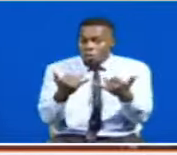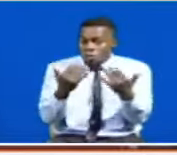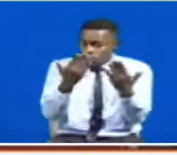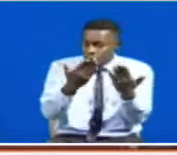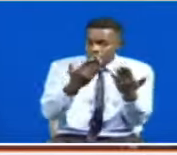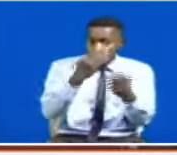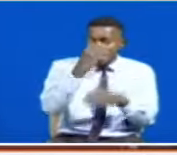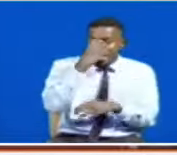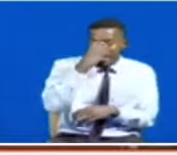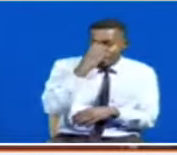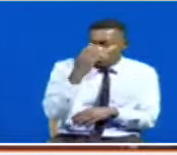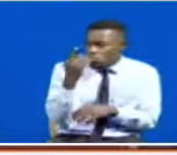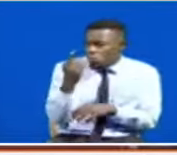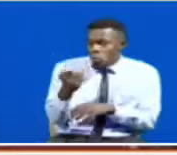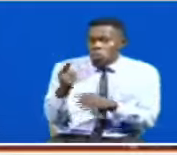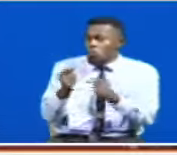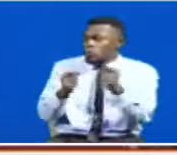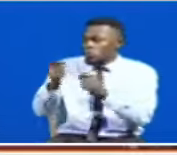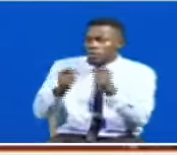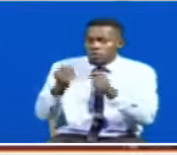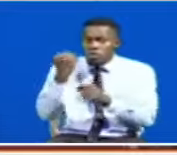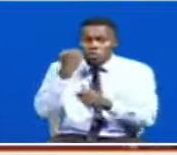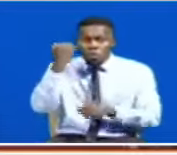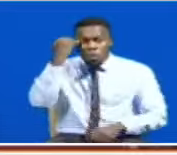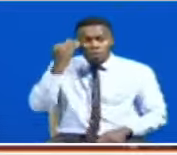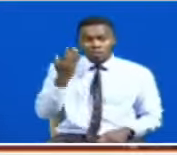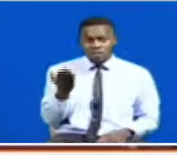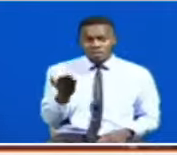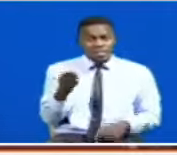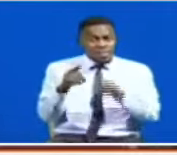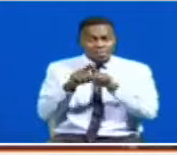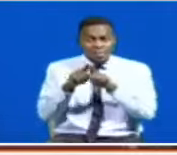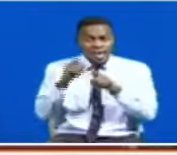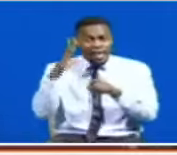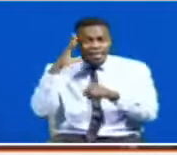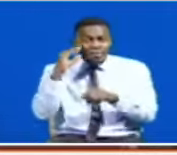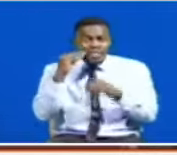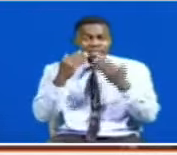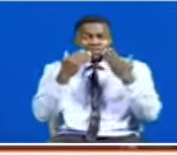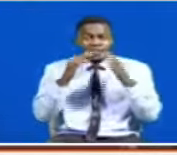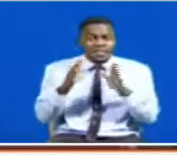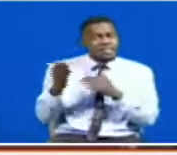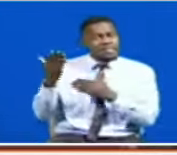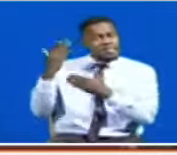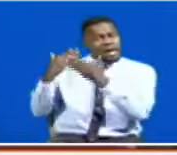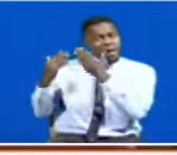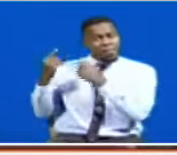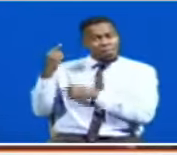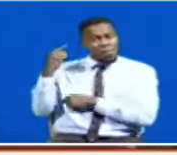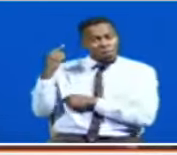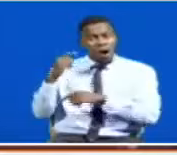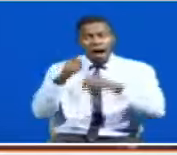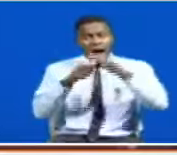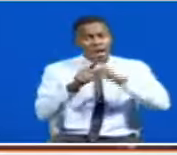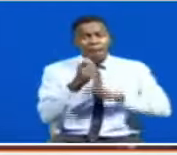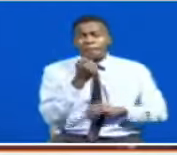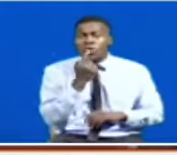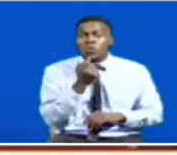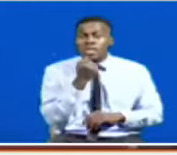executive. And we've seen this before. You saw it happen under the rule of Mr.